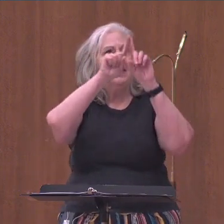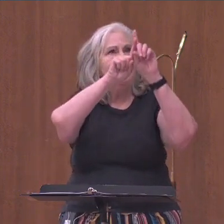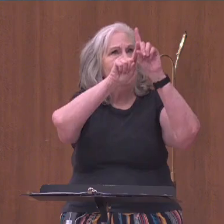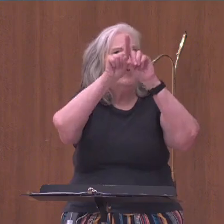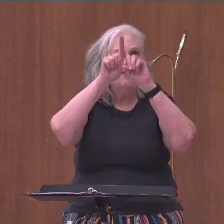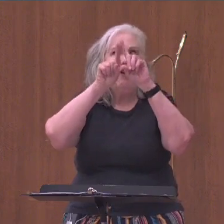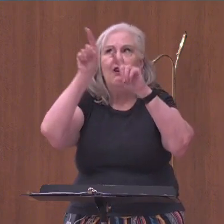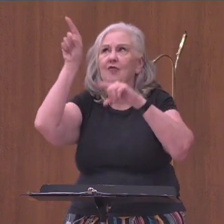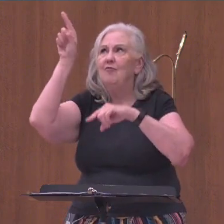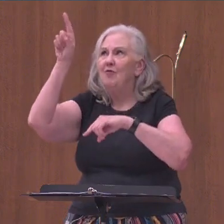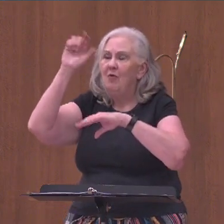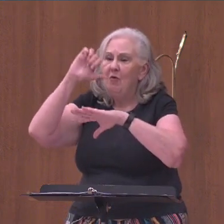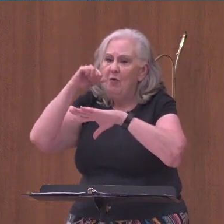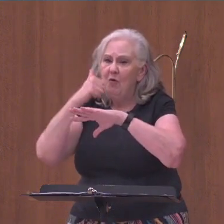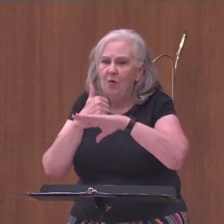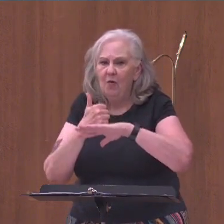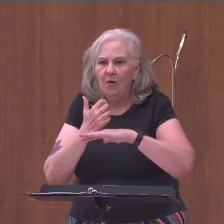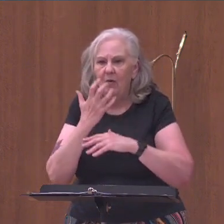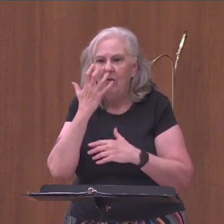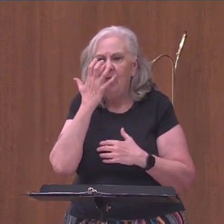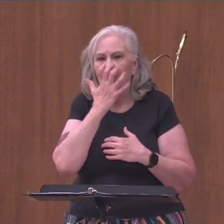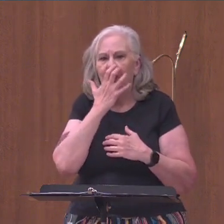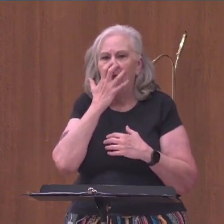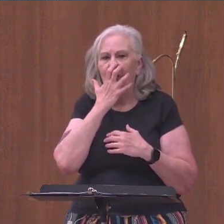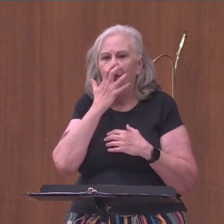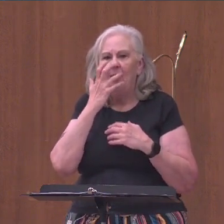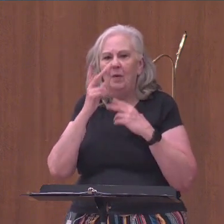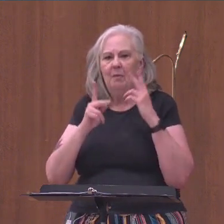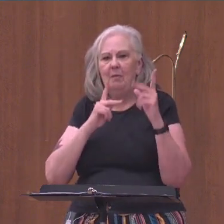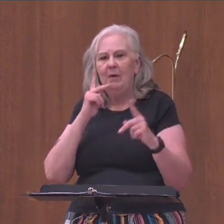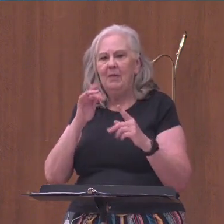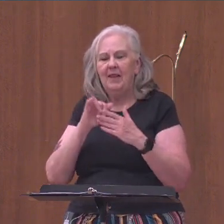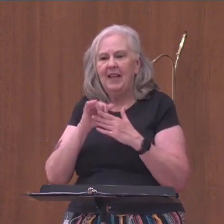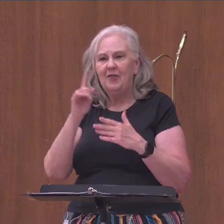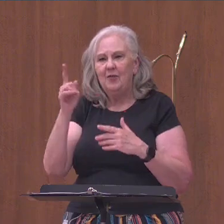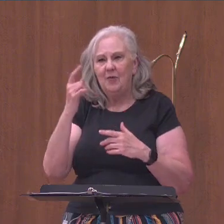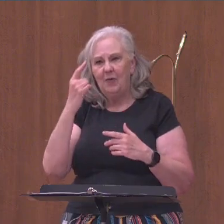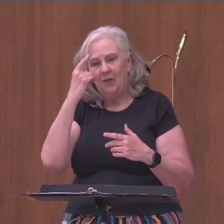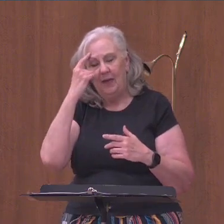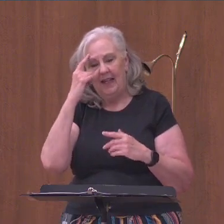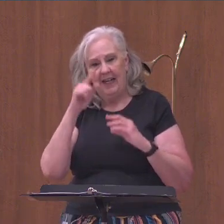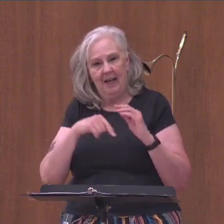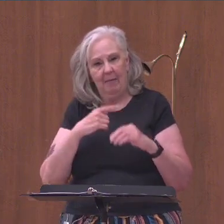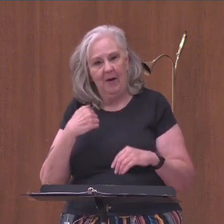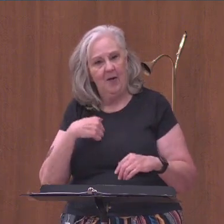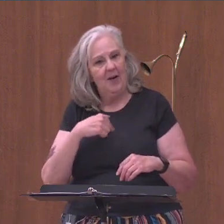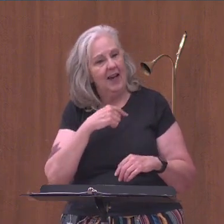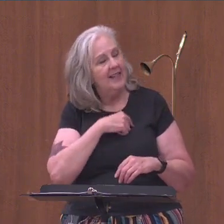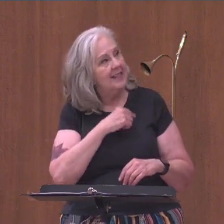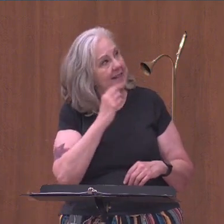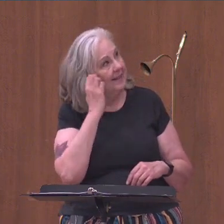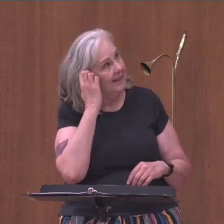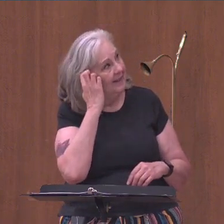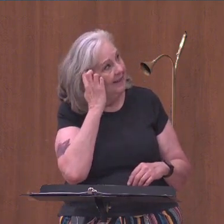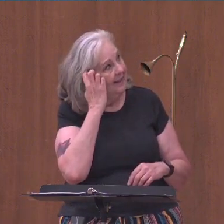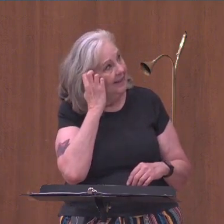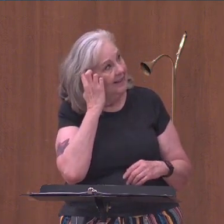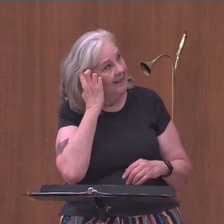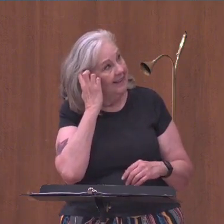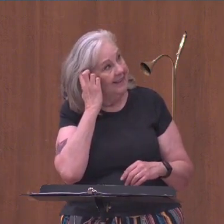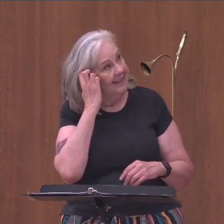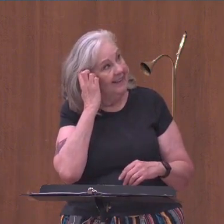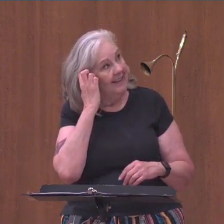set in place, what are human beings that you are mindful of them? Have you ever felt